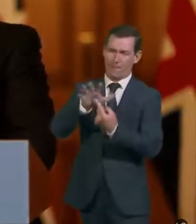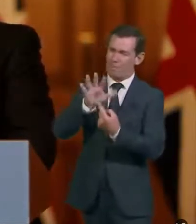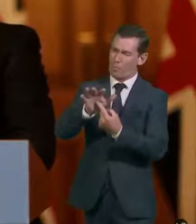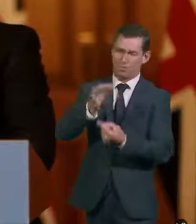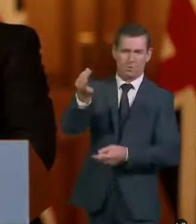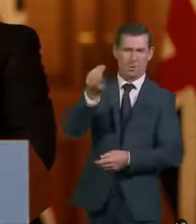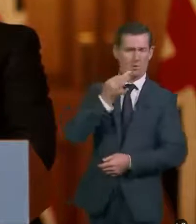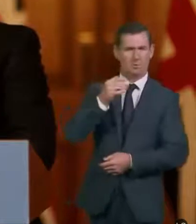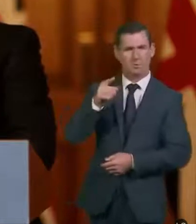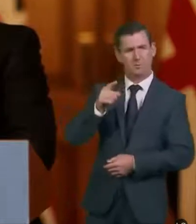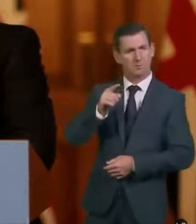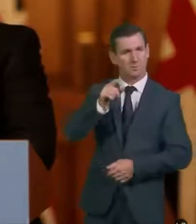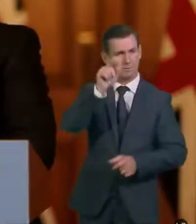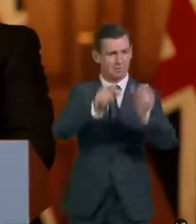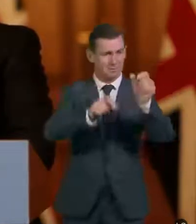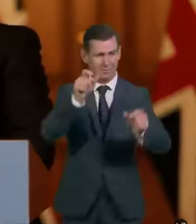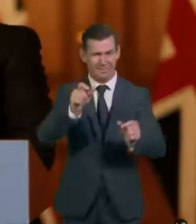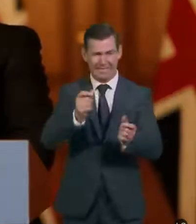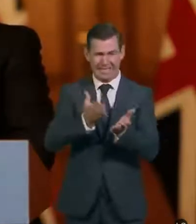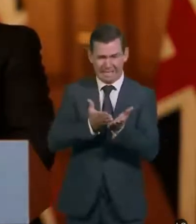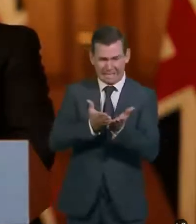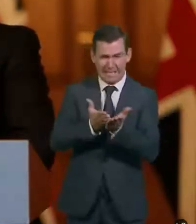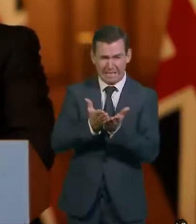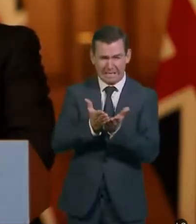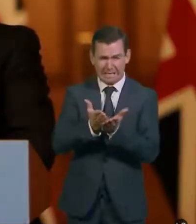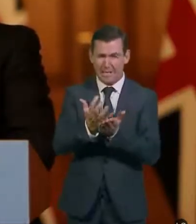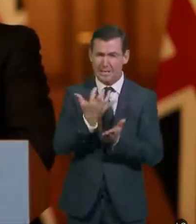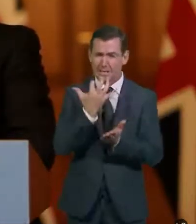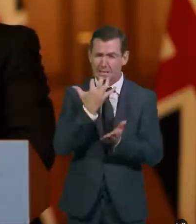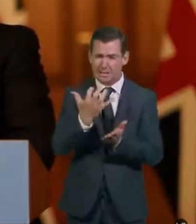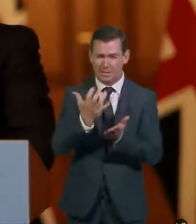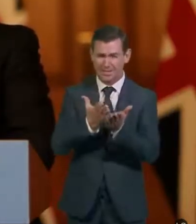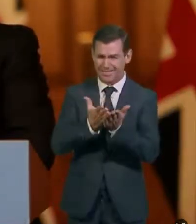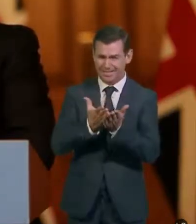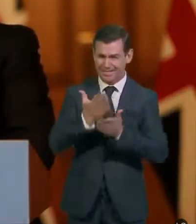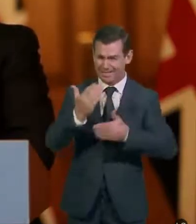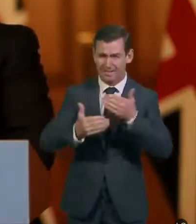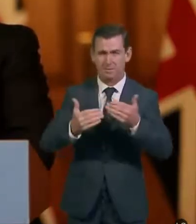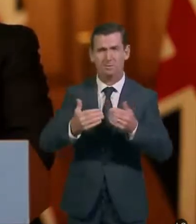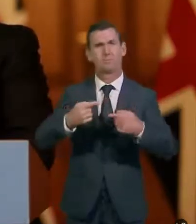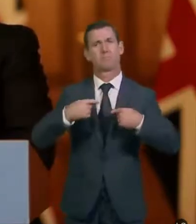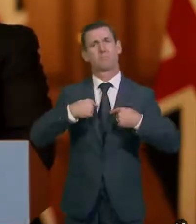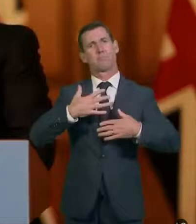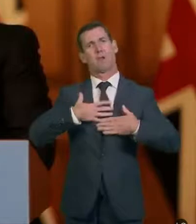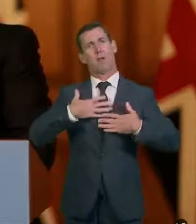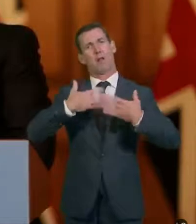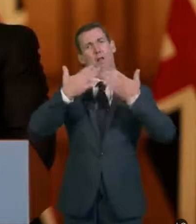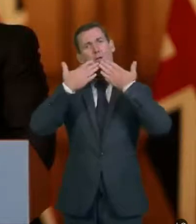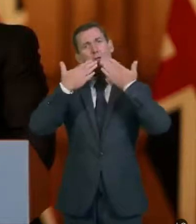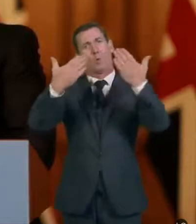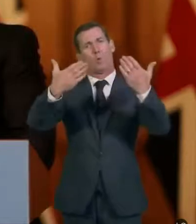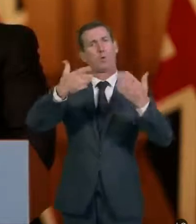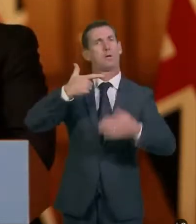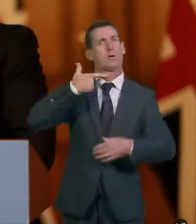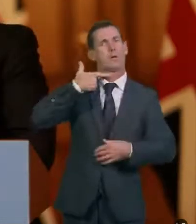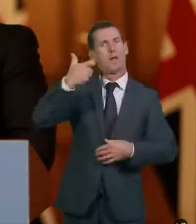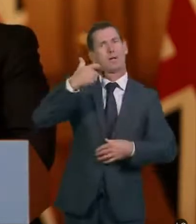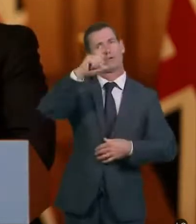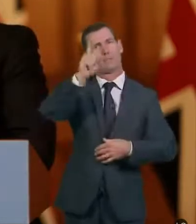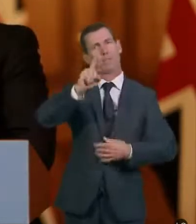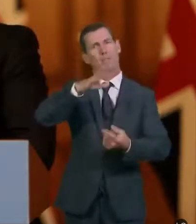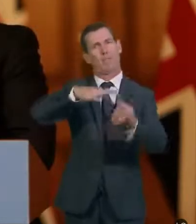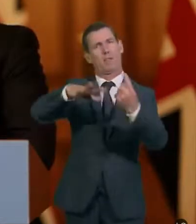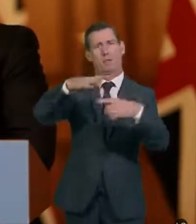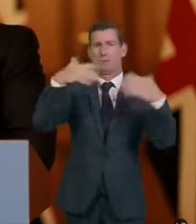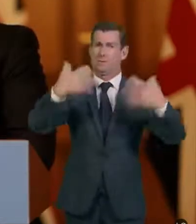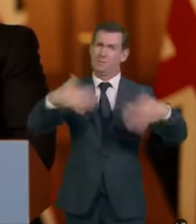I just want to say a massive thank you to people in Lancashire, who, you rightly say, have been going through some pretty tough times